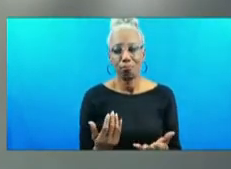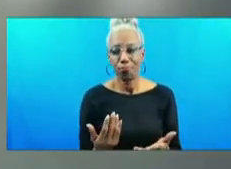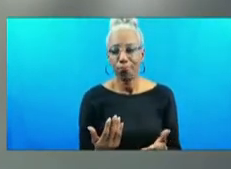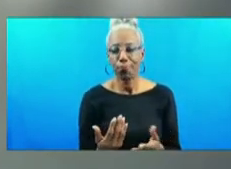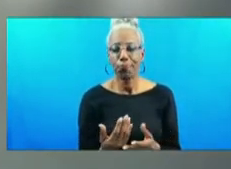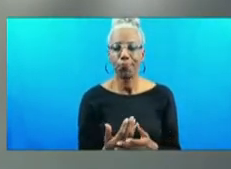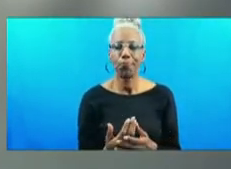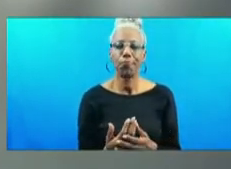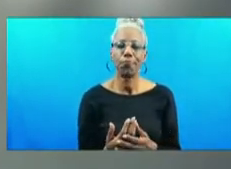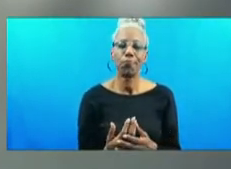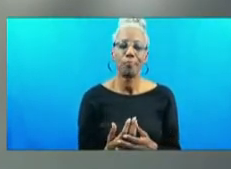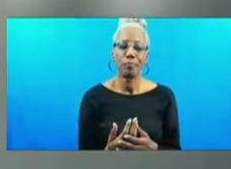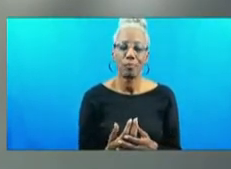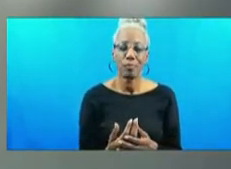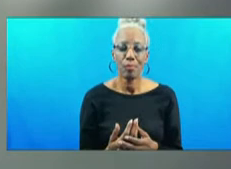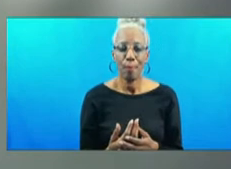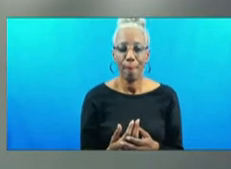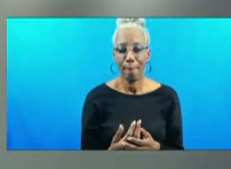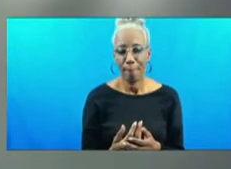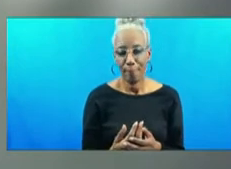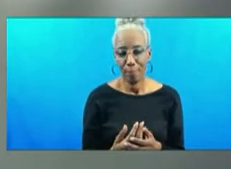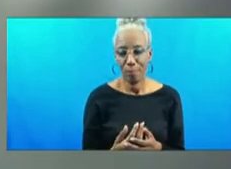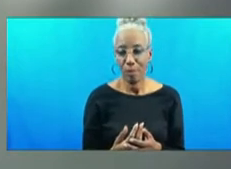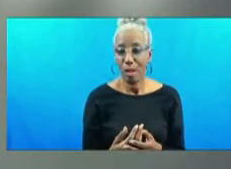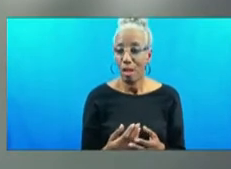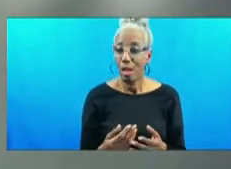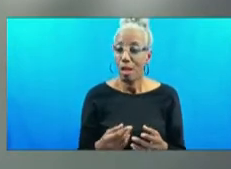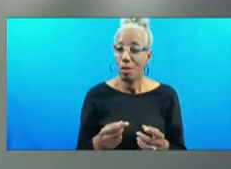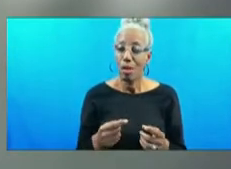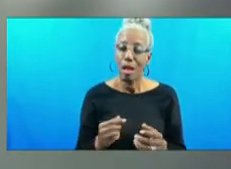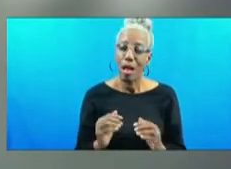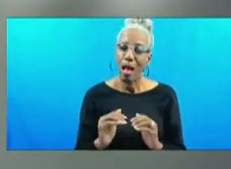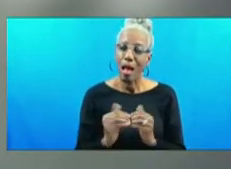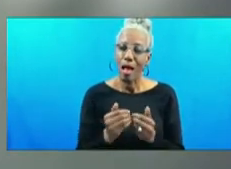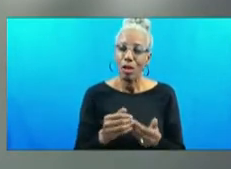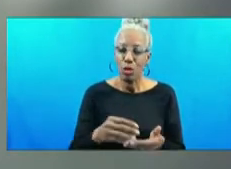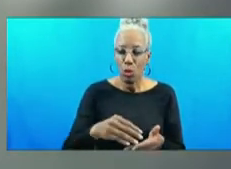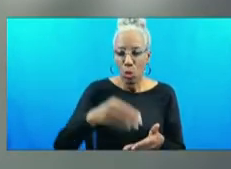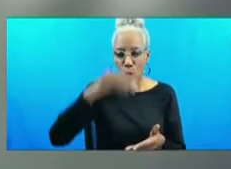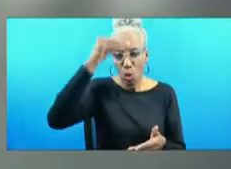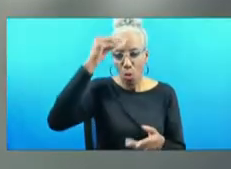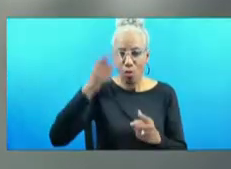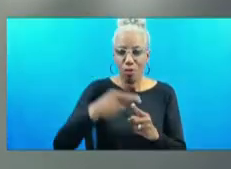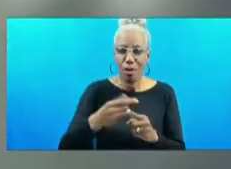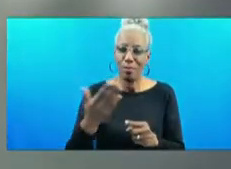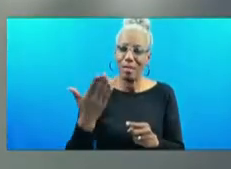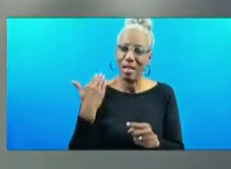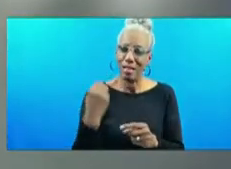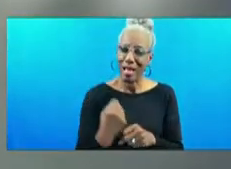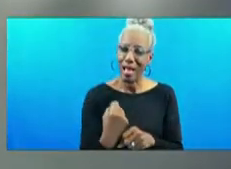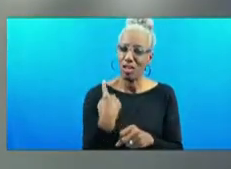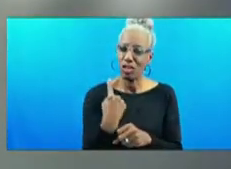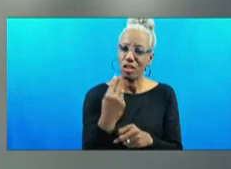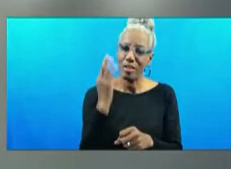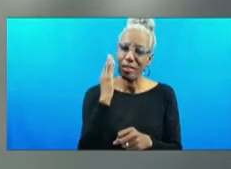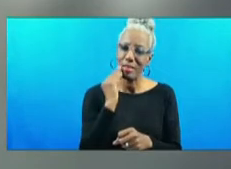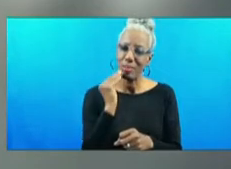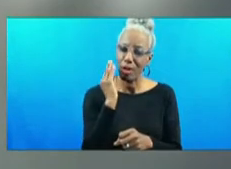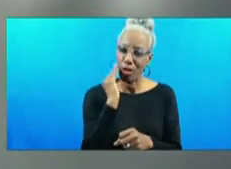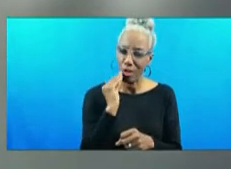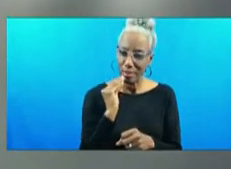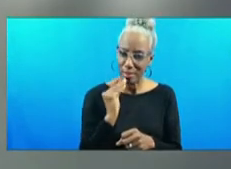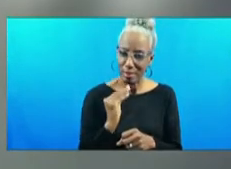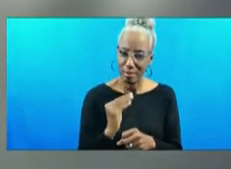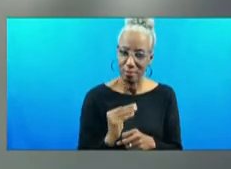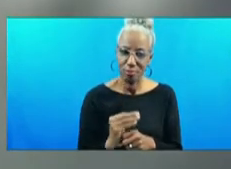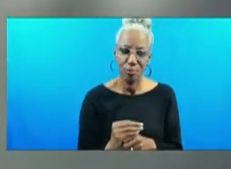learn from the what we encountered last year and to try to provide for families